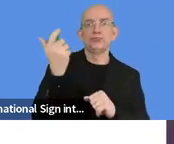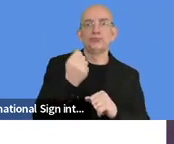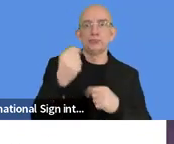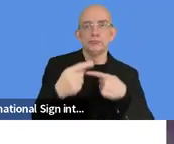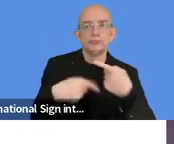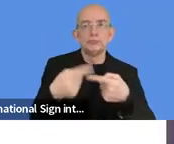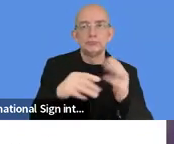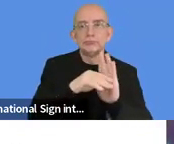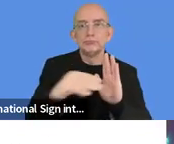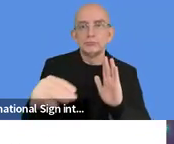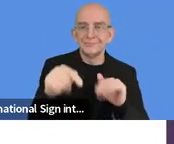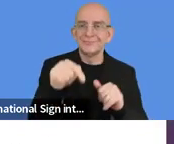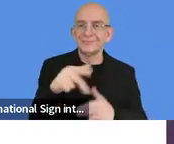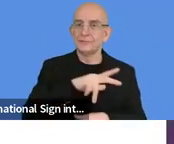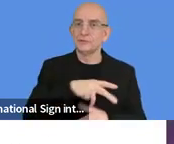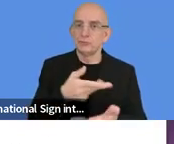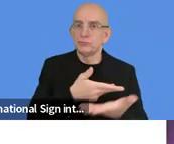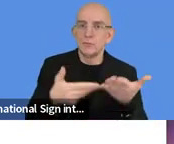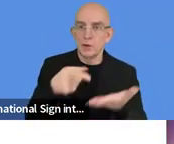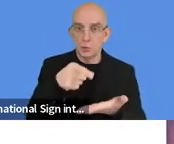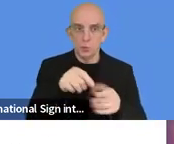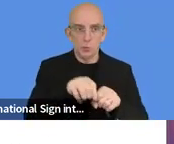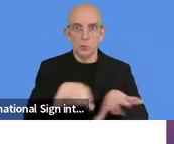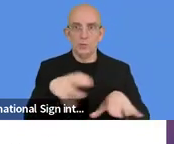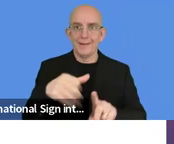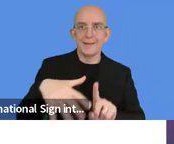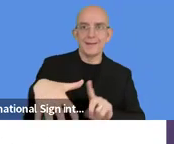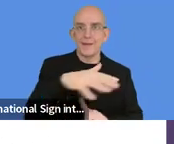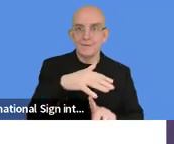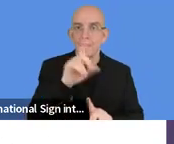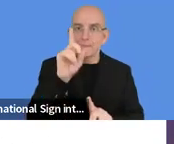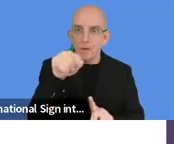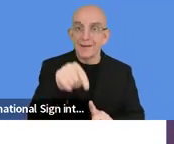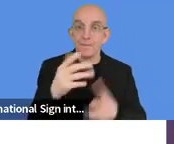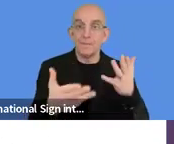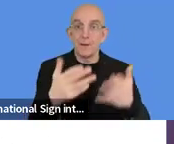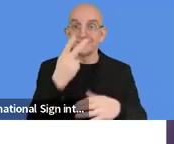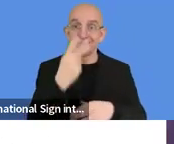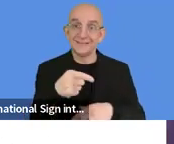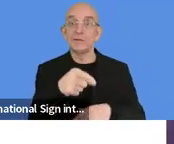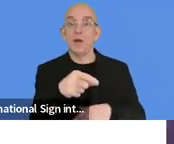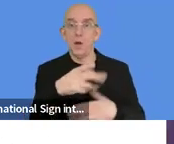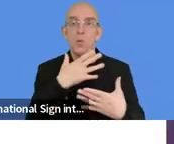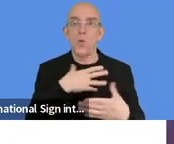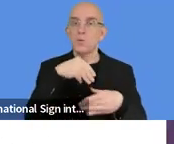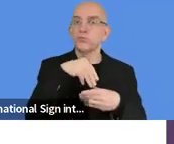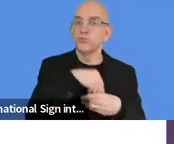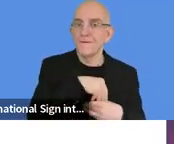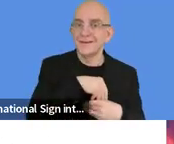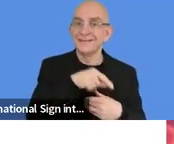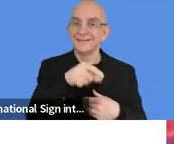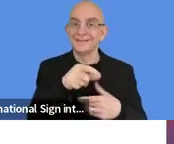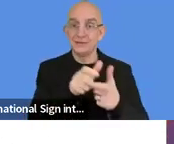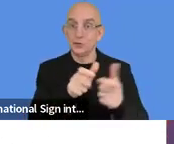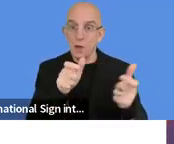that may look like a for-profit company that also funds a nonprofit company. So you have